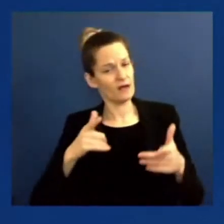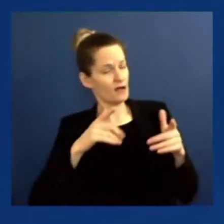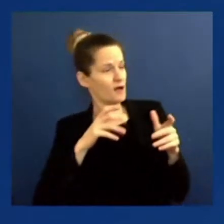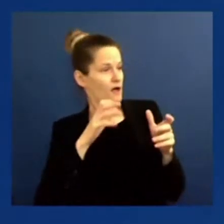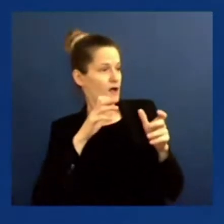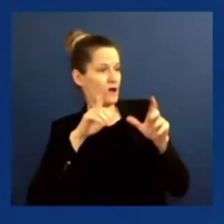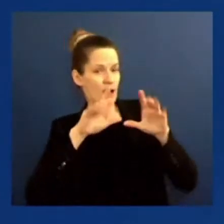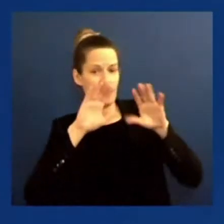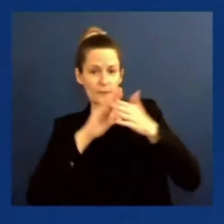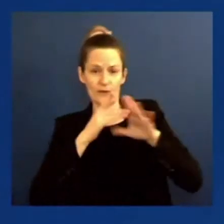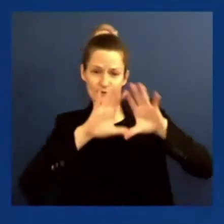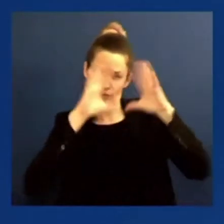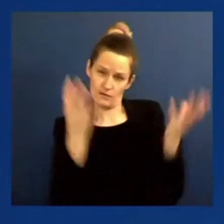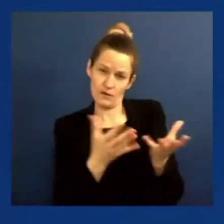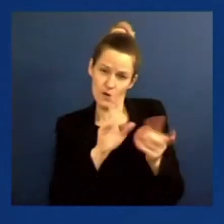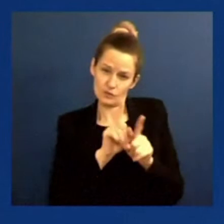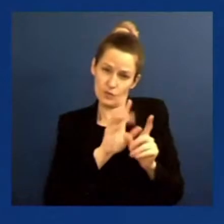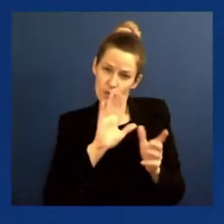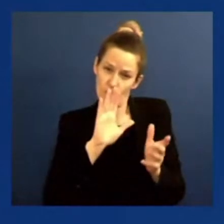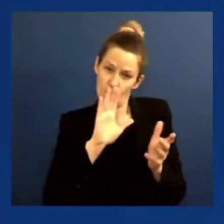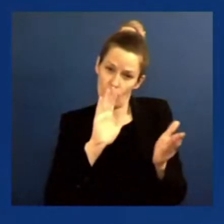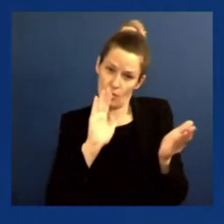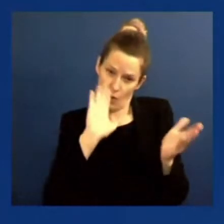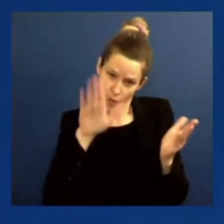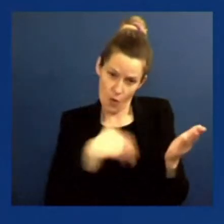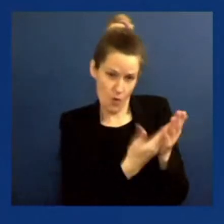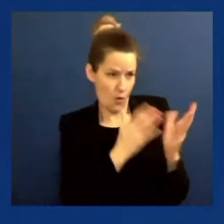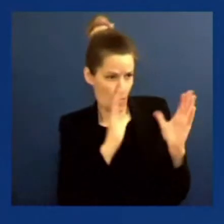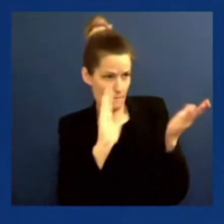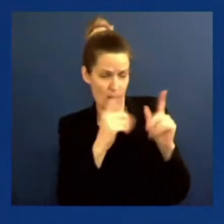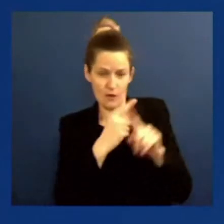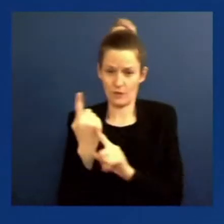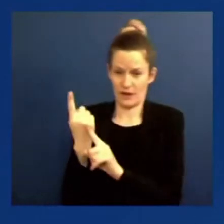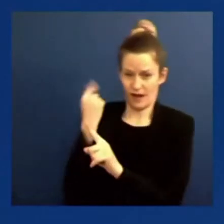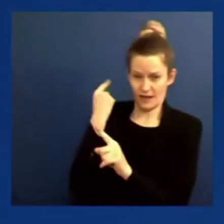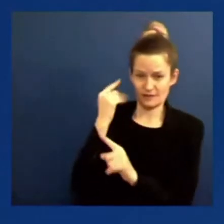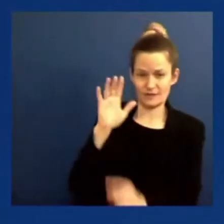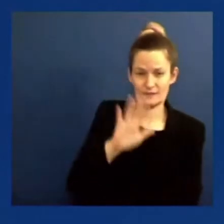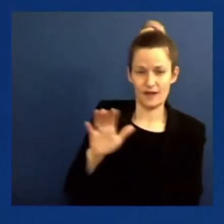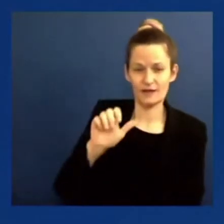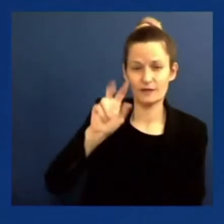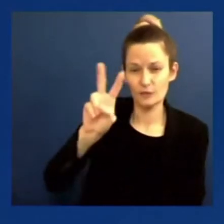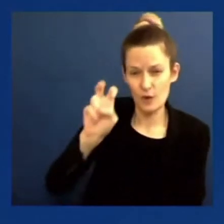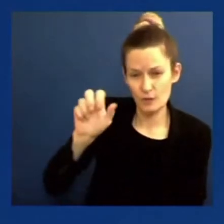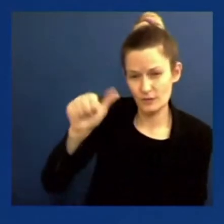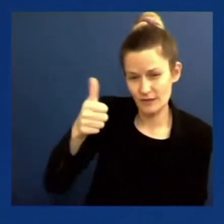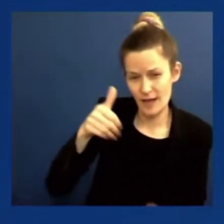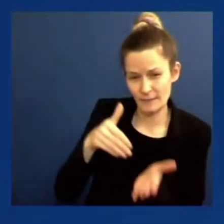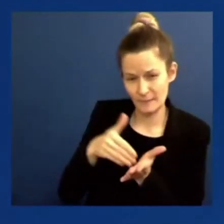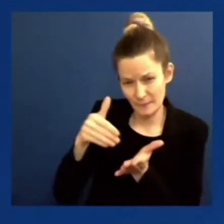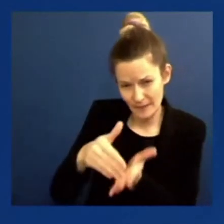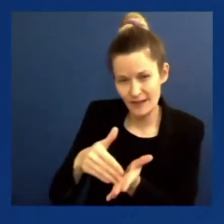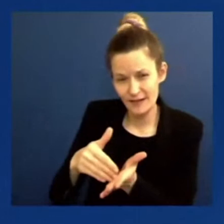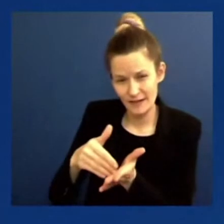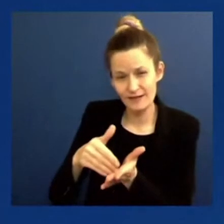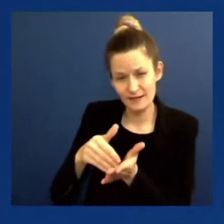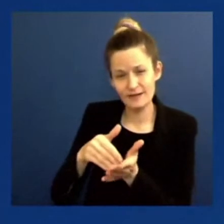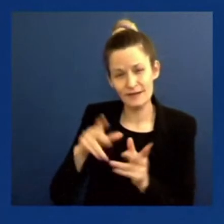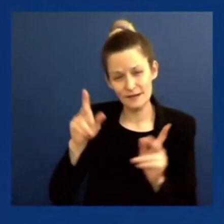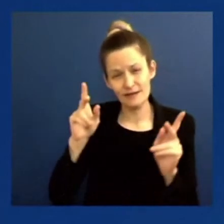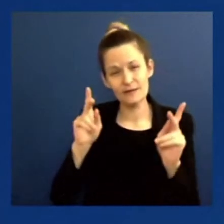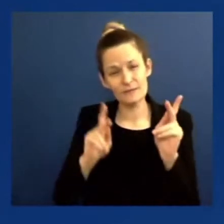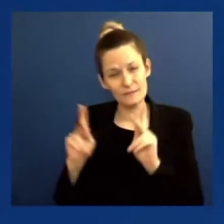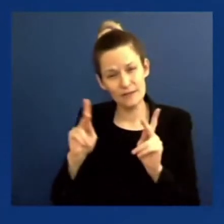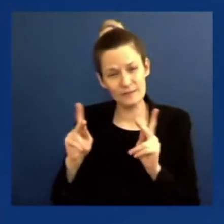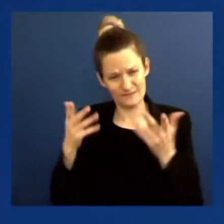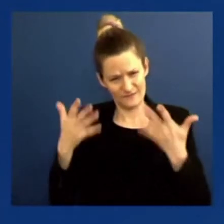210 million Americans are fully vaccinated and therefore protected from serious illness, especially, as the doctors have said, if they've received a